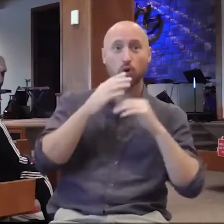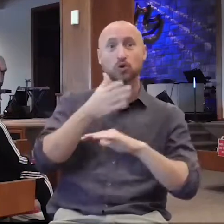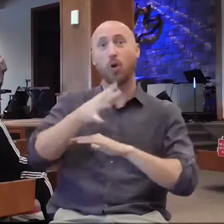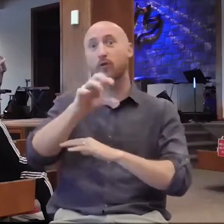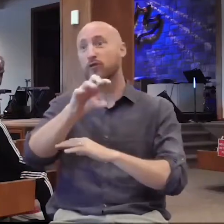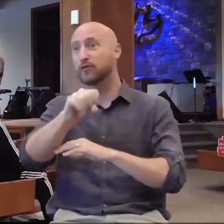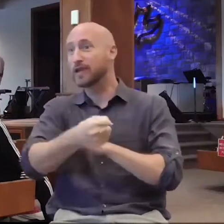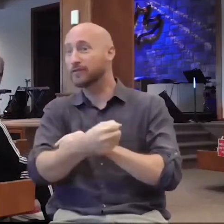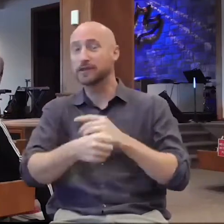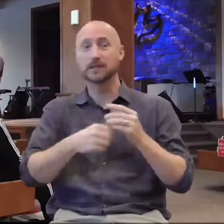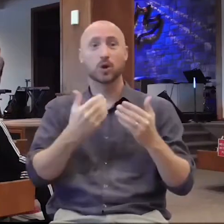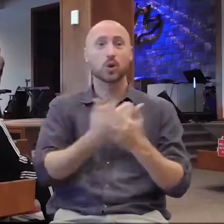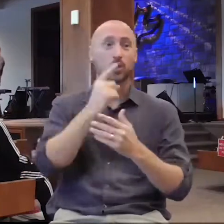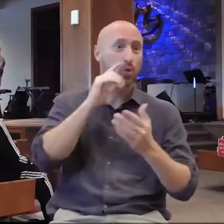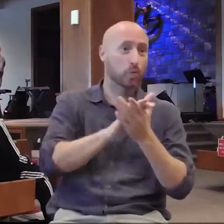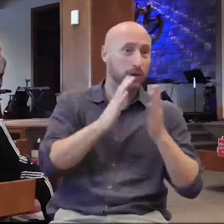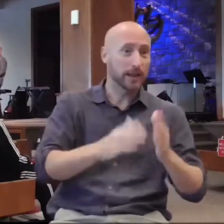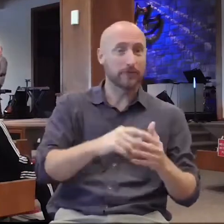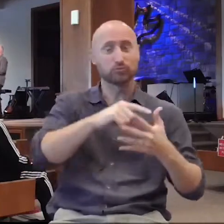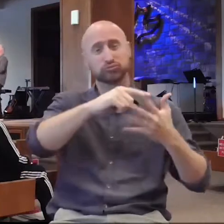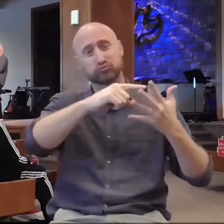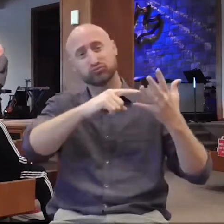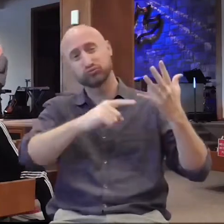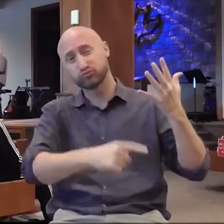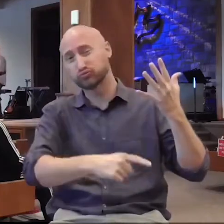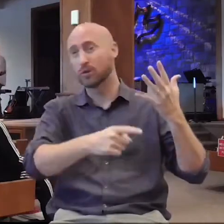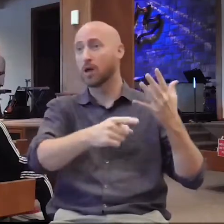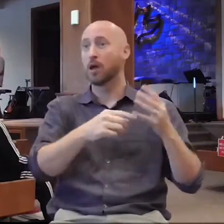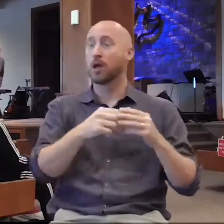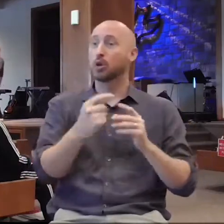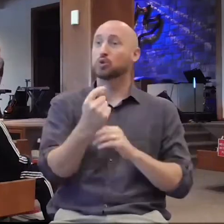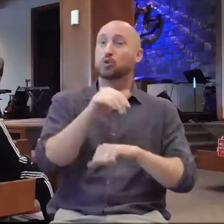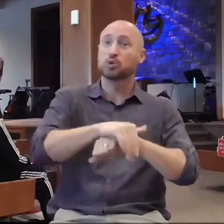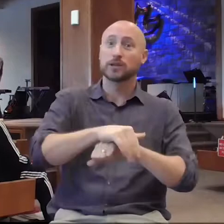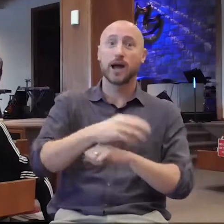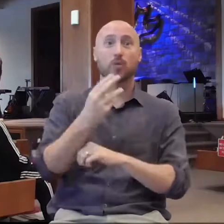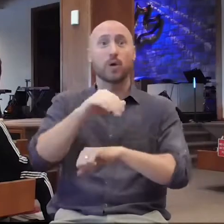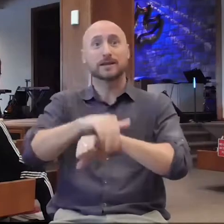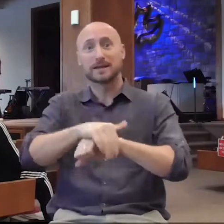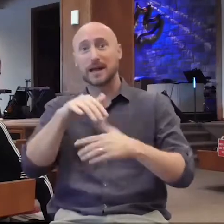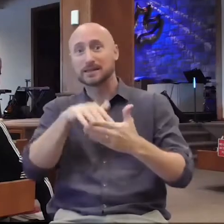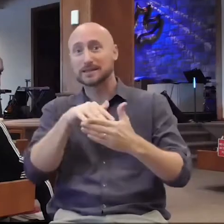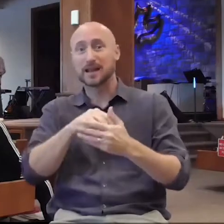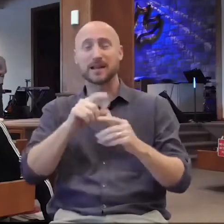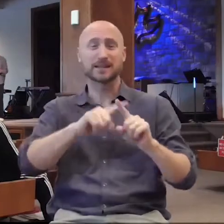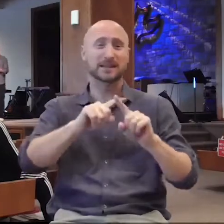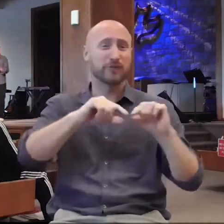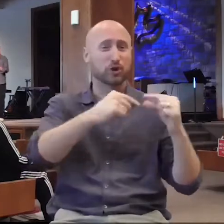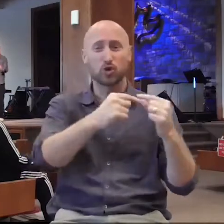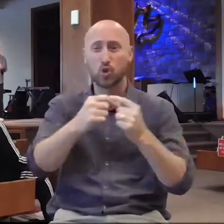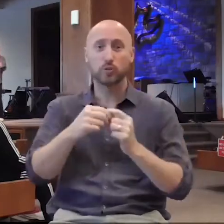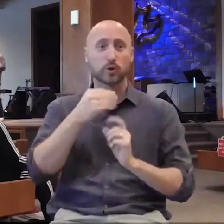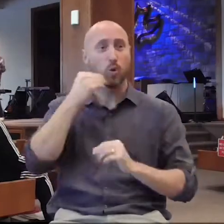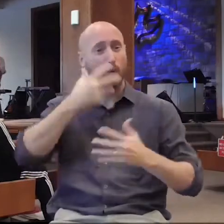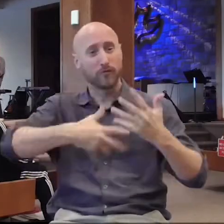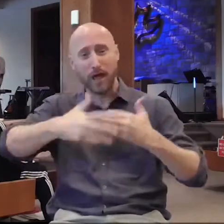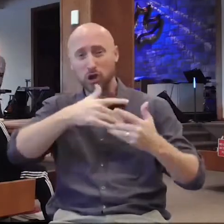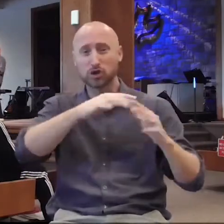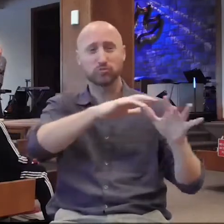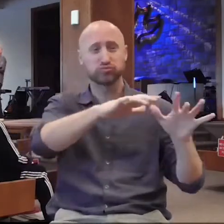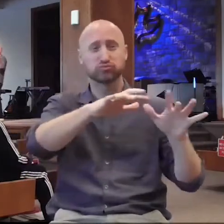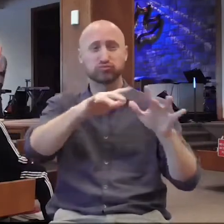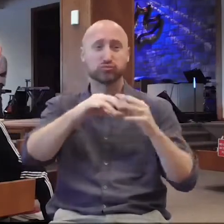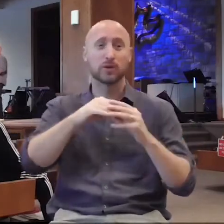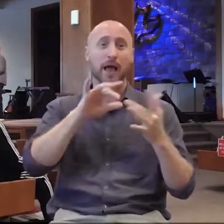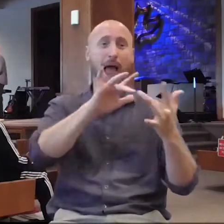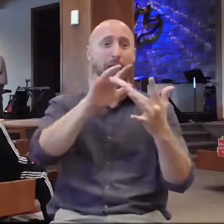know, they have new believers. They have a Tuesday morning study. They have a Wednesday night study. They have studies for different groups. They have home fellowships. They do outreaches.